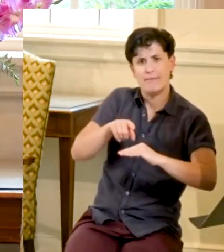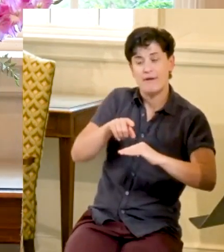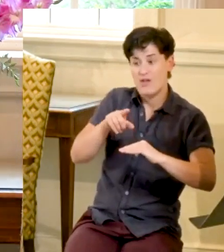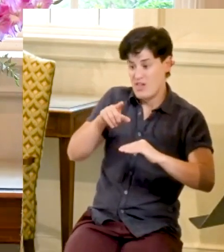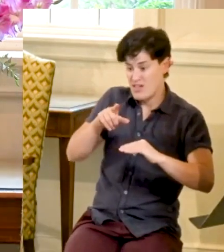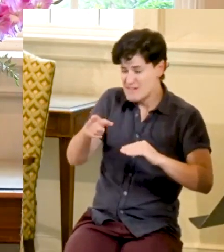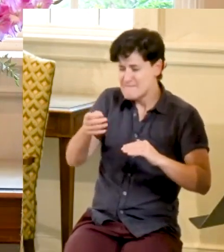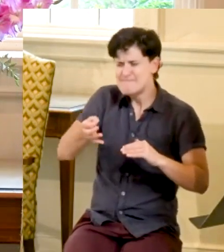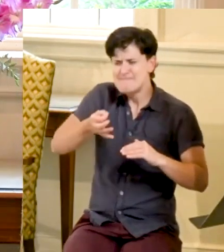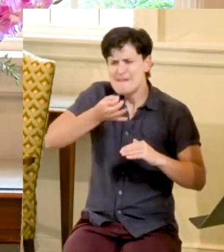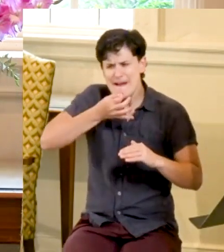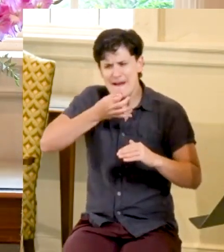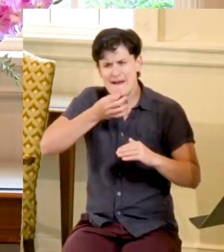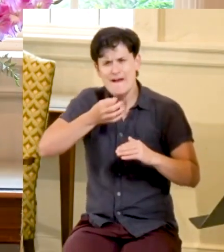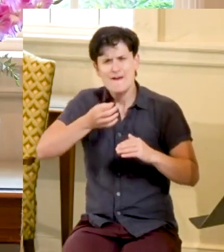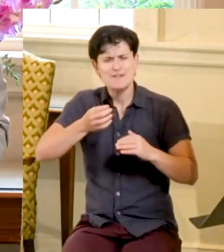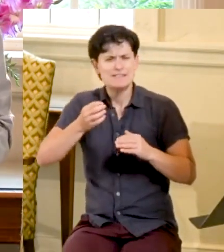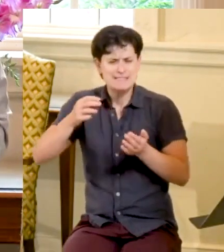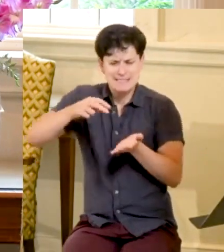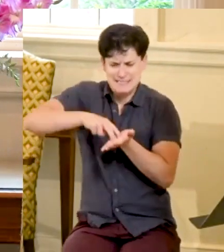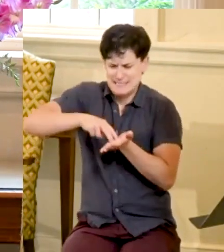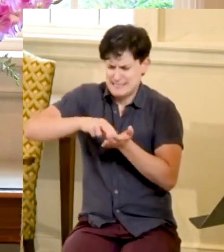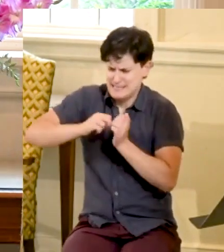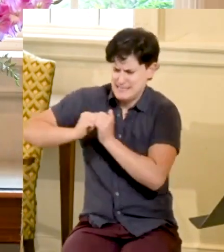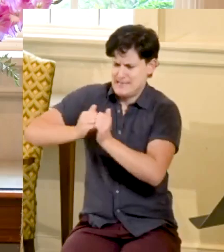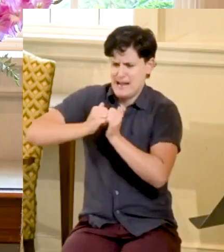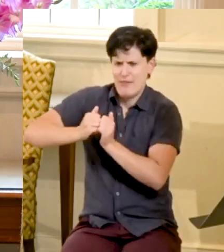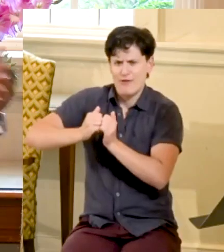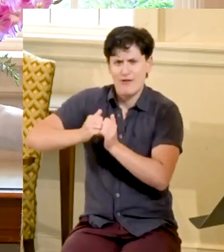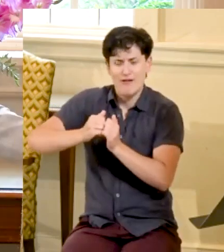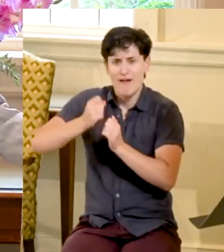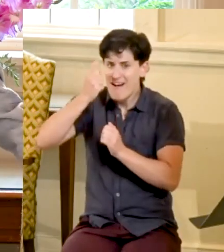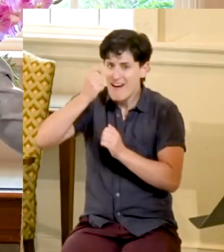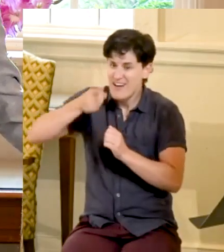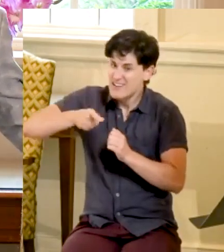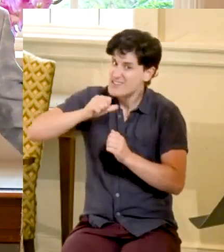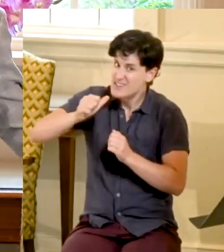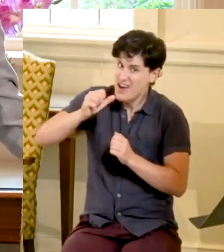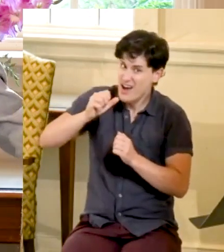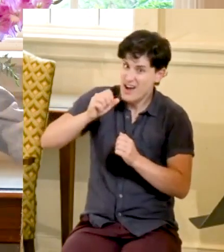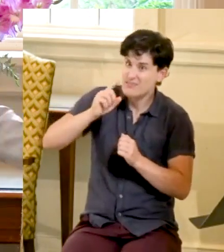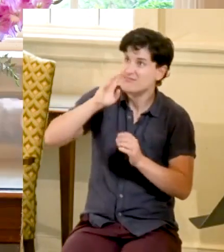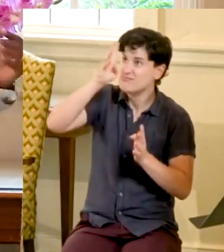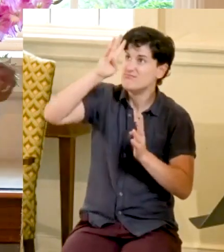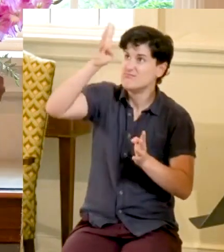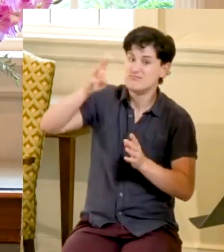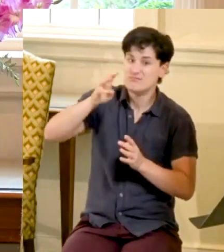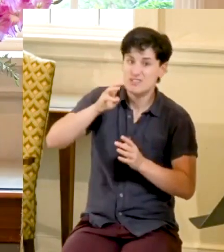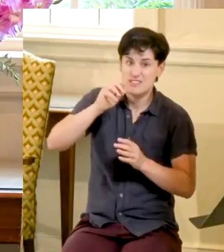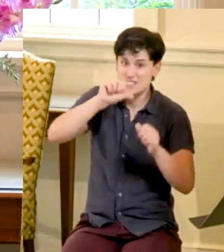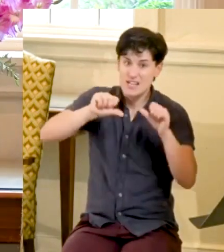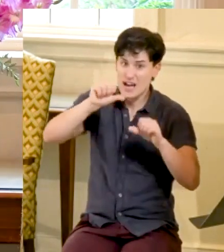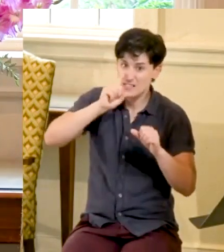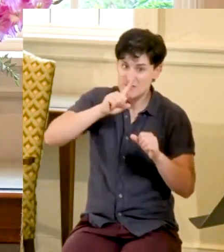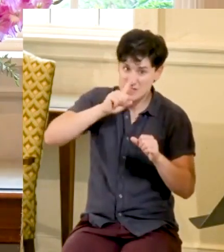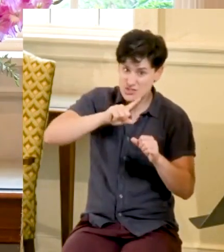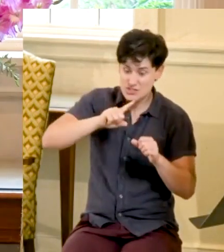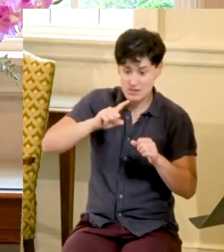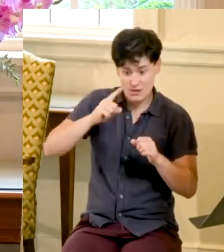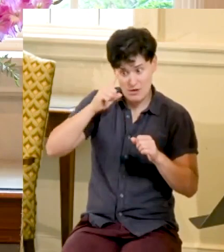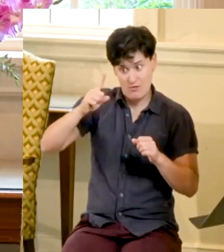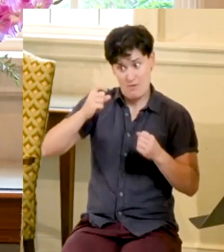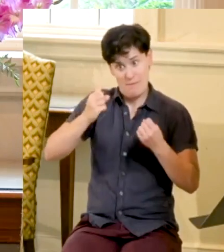daring to stand together. And yet, my friends, this isn't science fiction. For many, especially